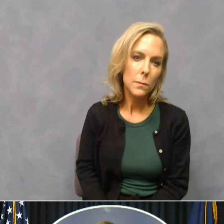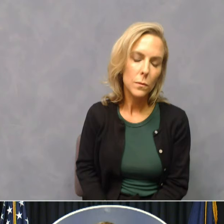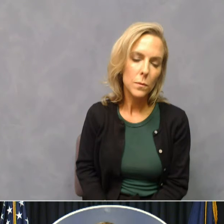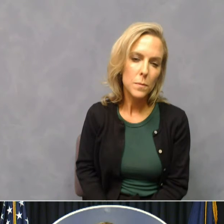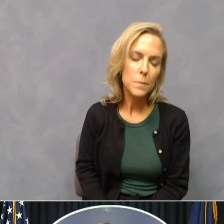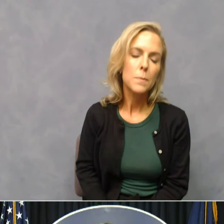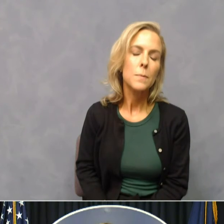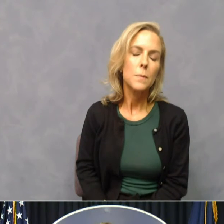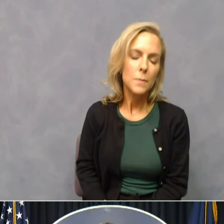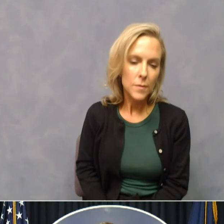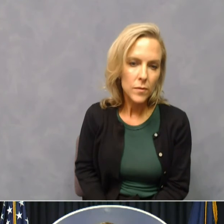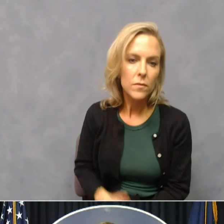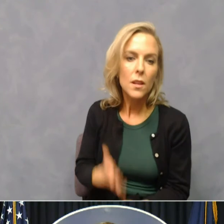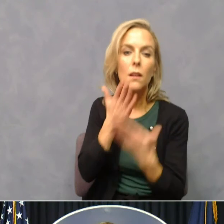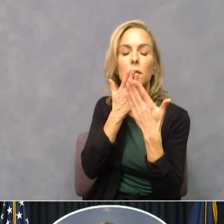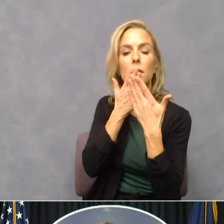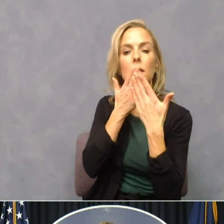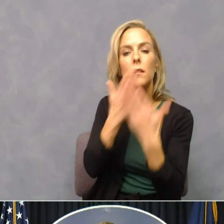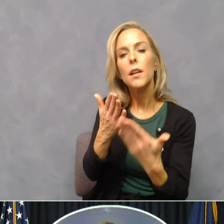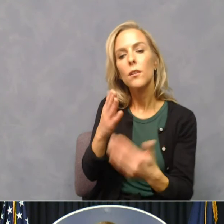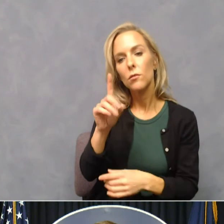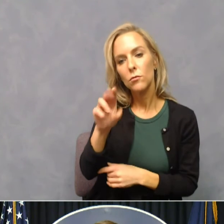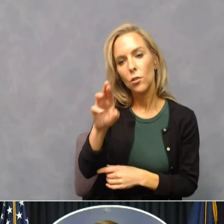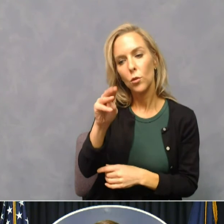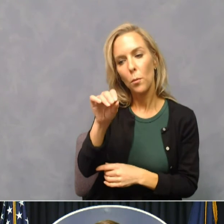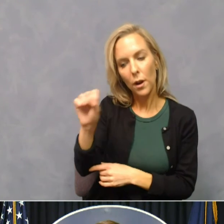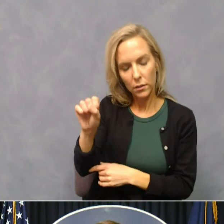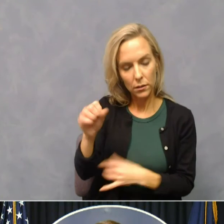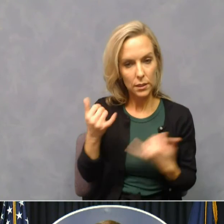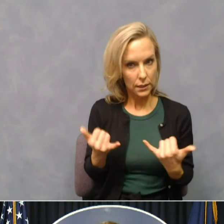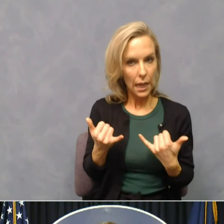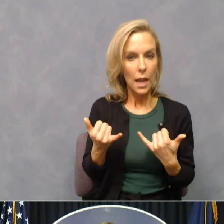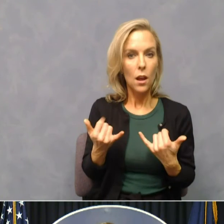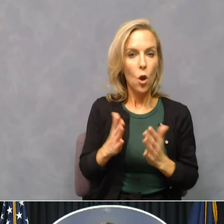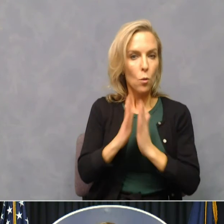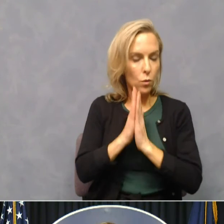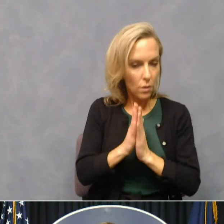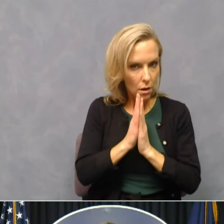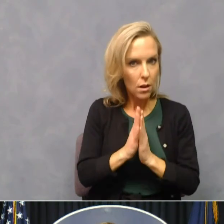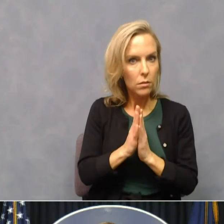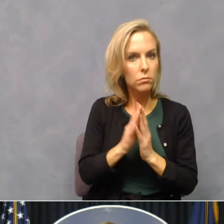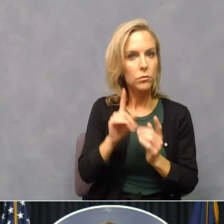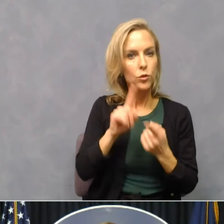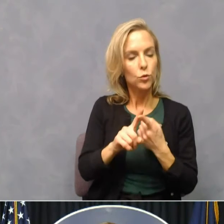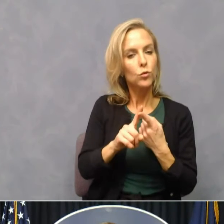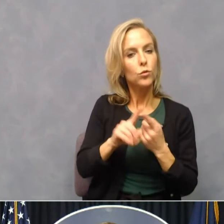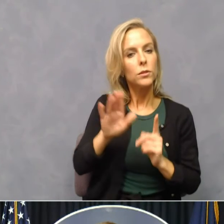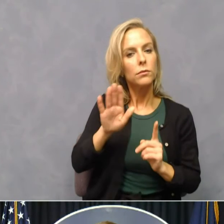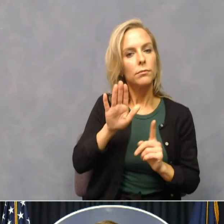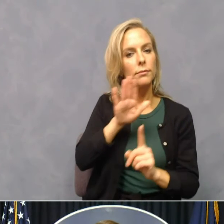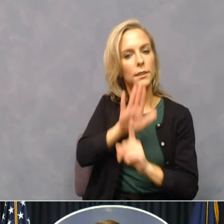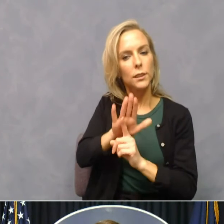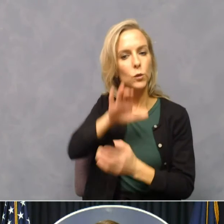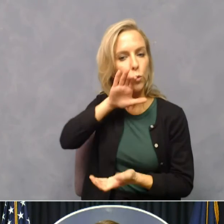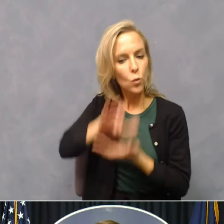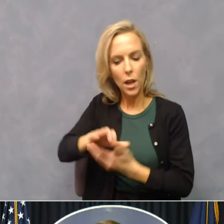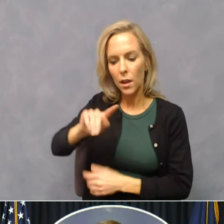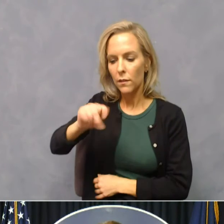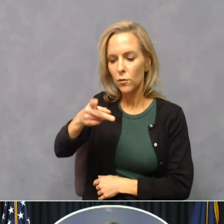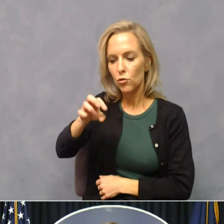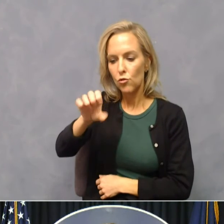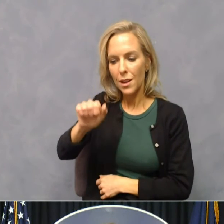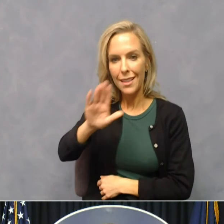Thank you to Dr. Moss. And today our prayers are with Dr. Miller's wife, Teresa, and their 11